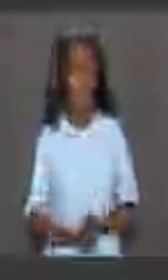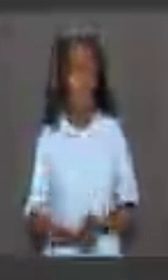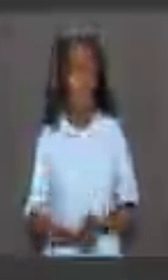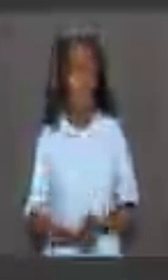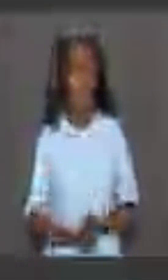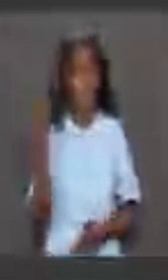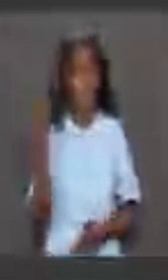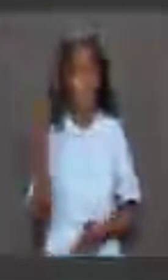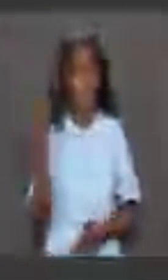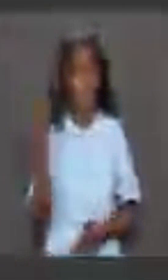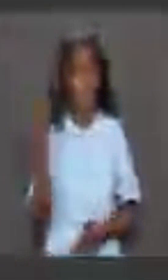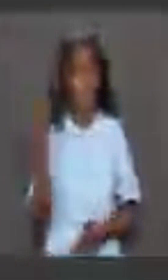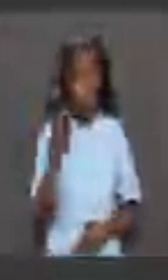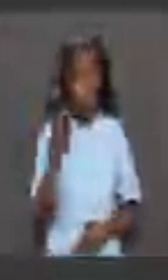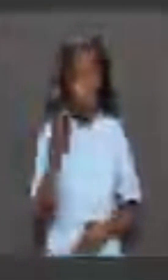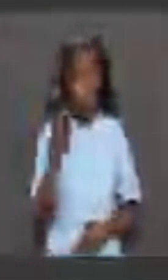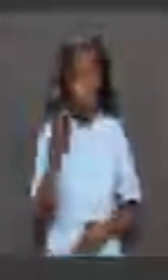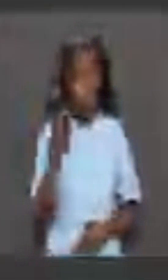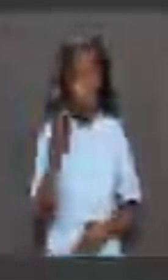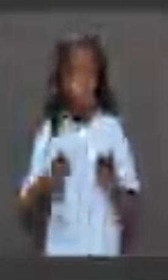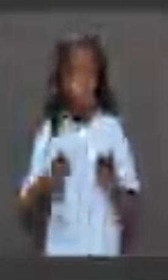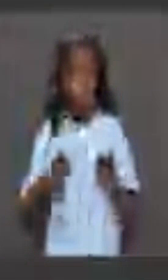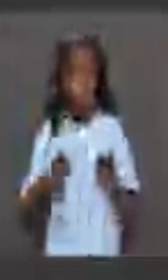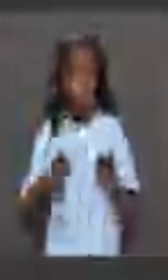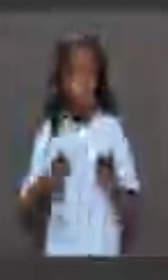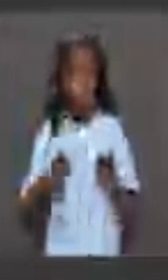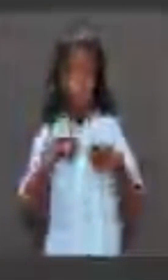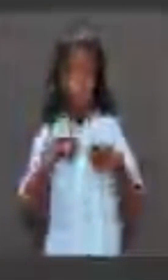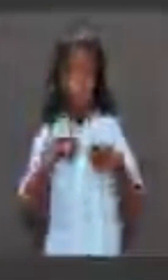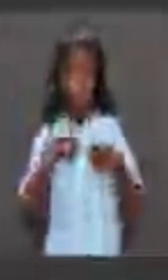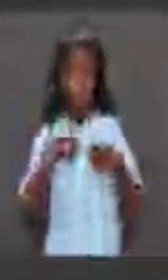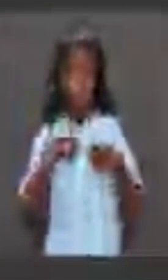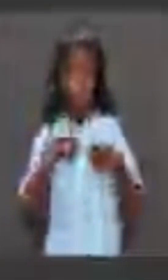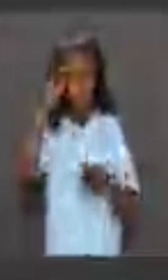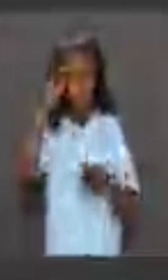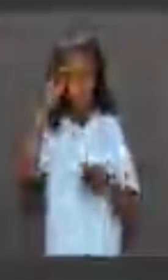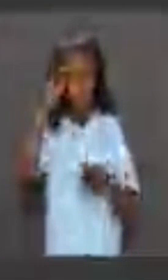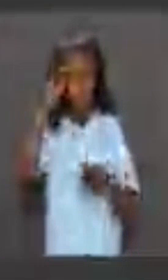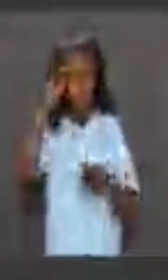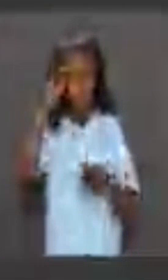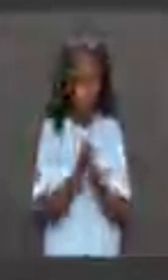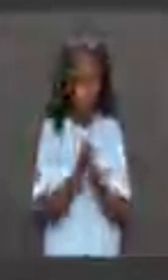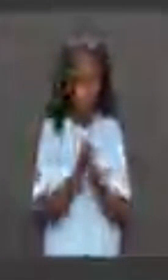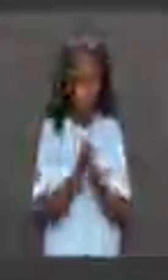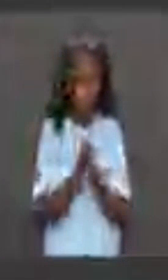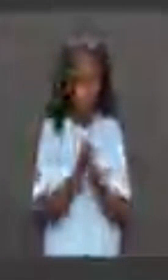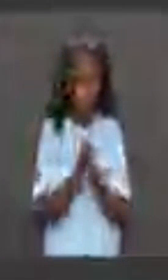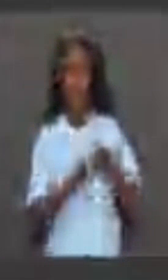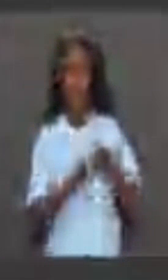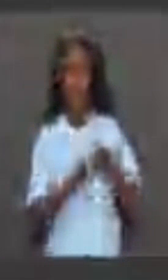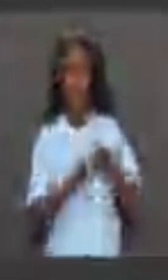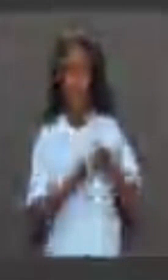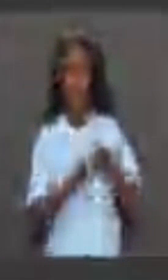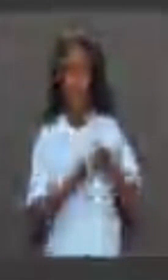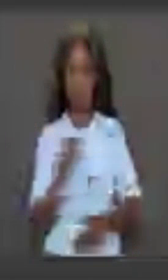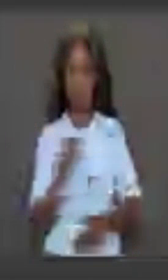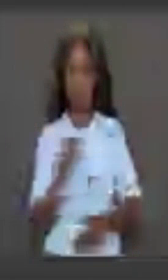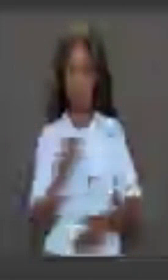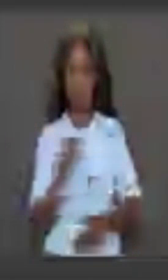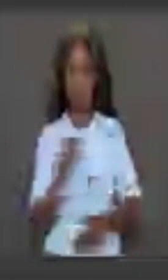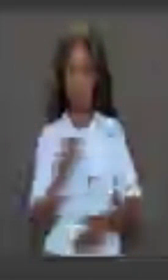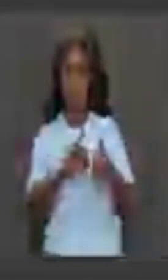Using what you have learned so far, work with a classmate and